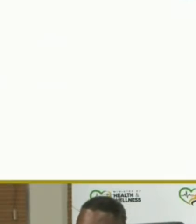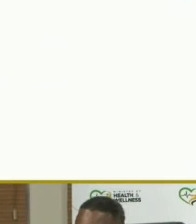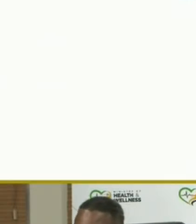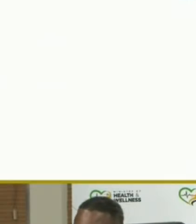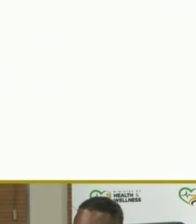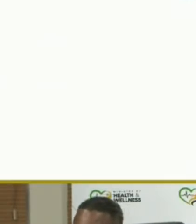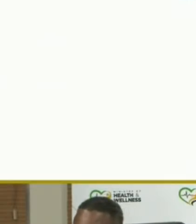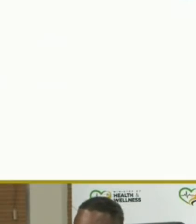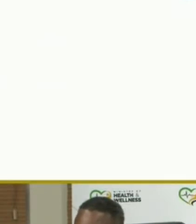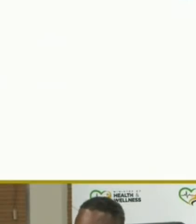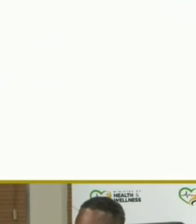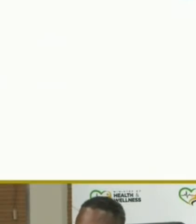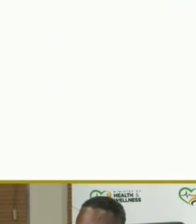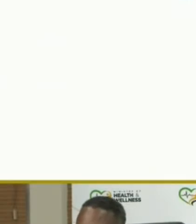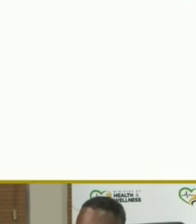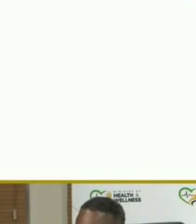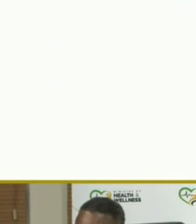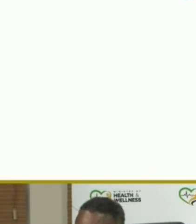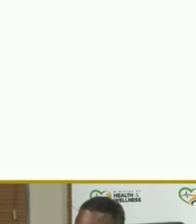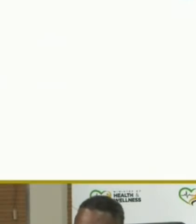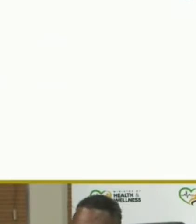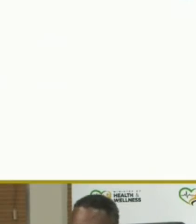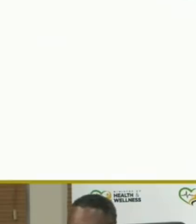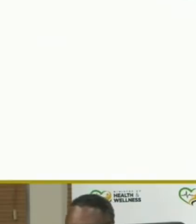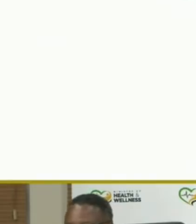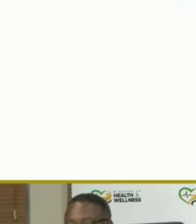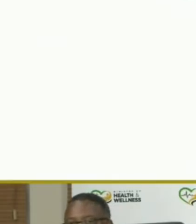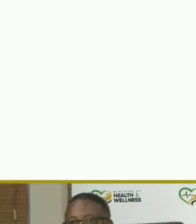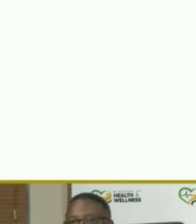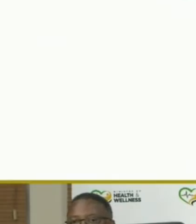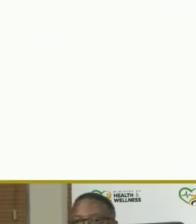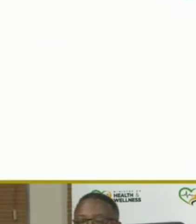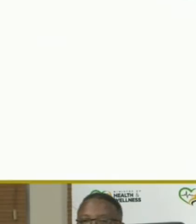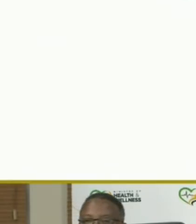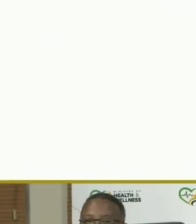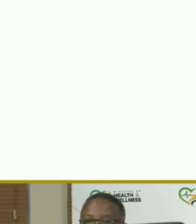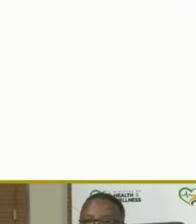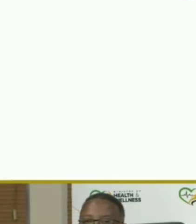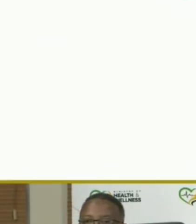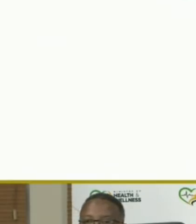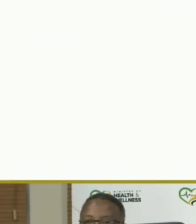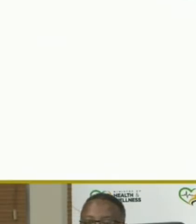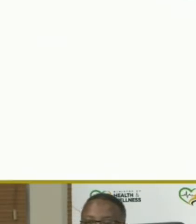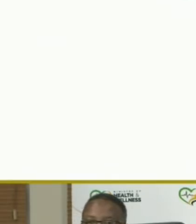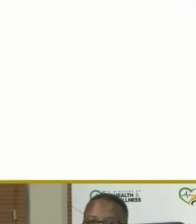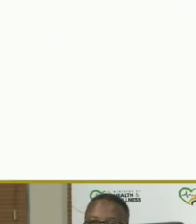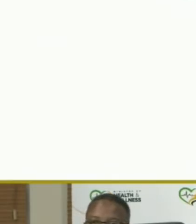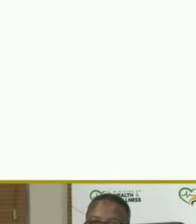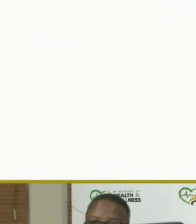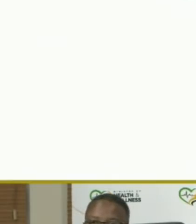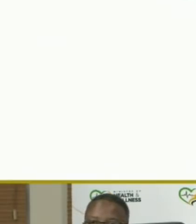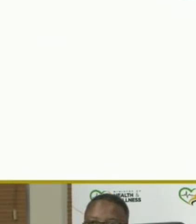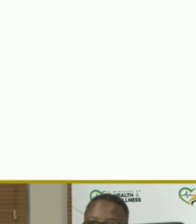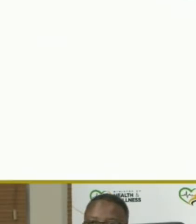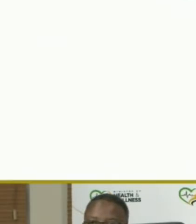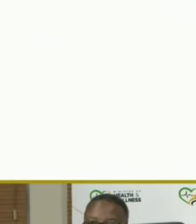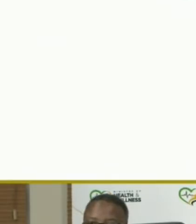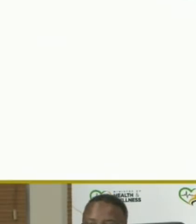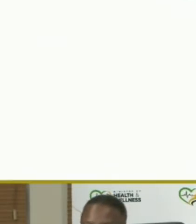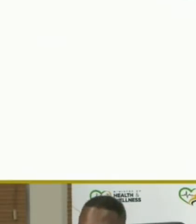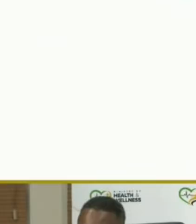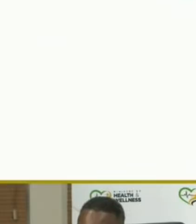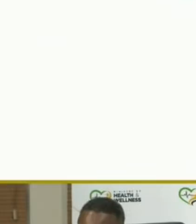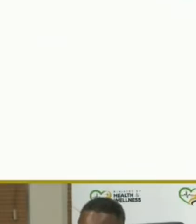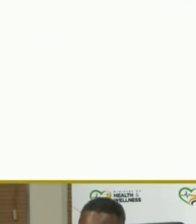Finally, in terms of our payments, the largest amount that we have expended on,